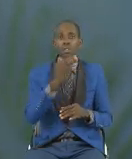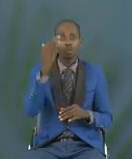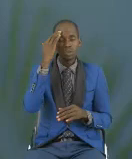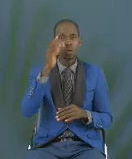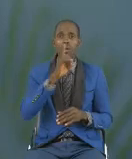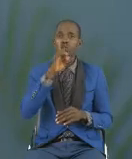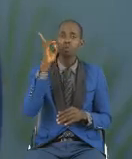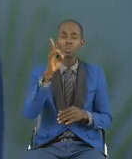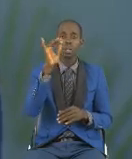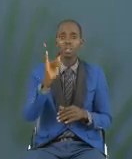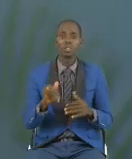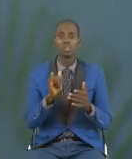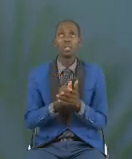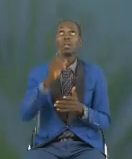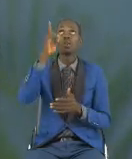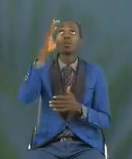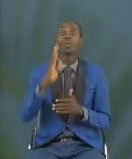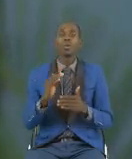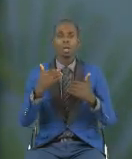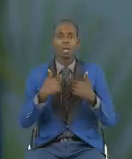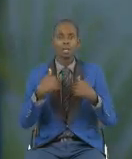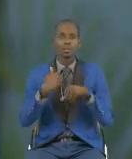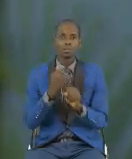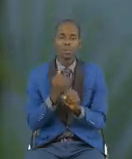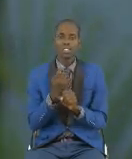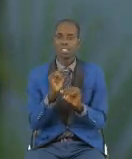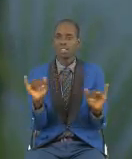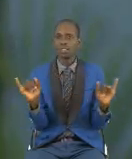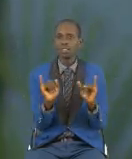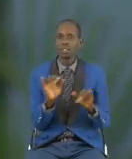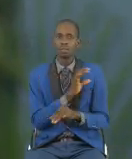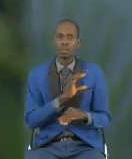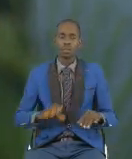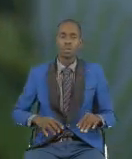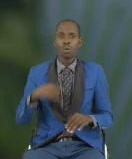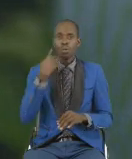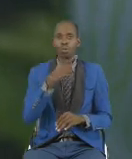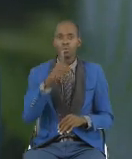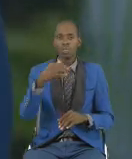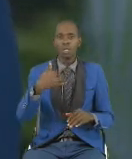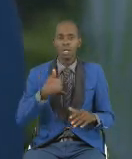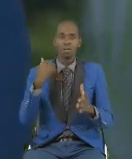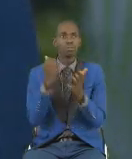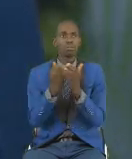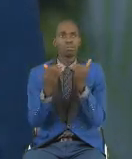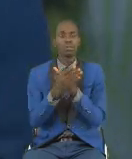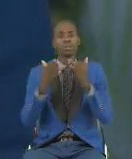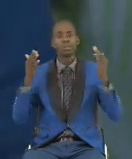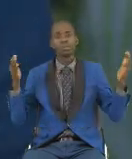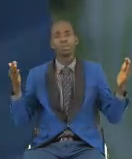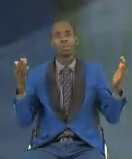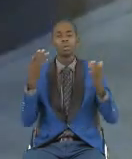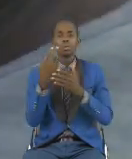God has made the same Christ whom ye have crucified, both Lord